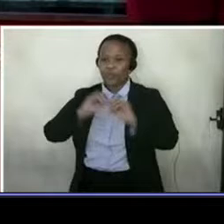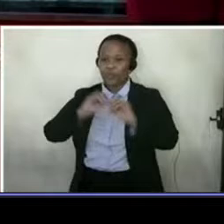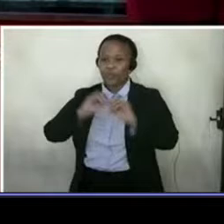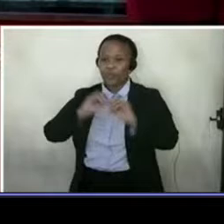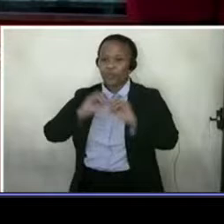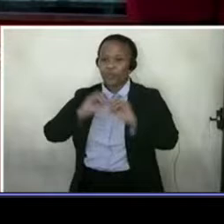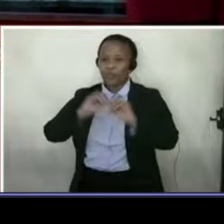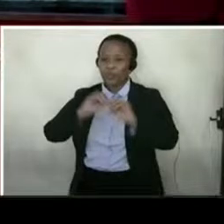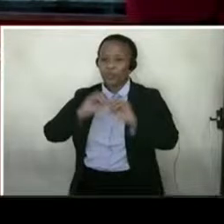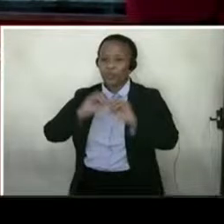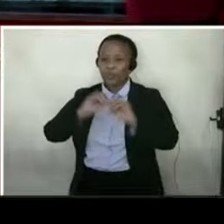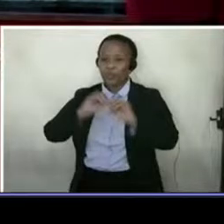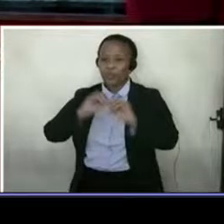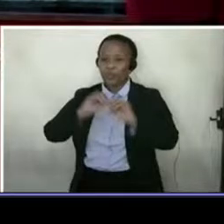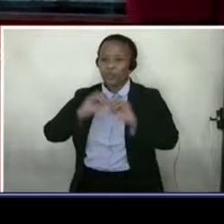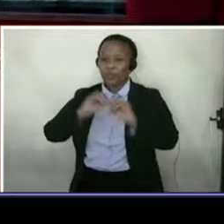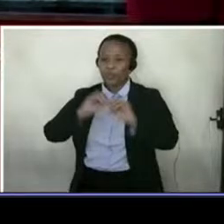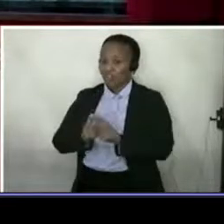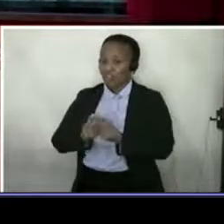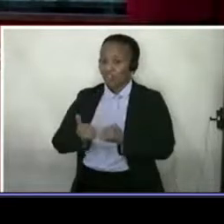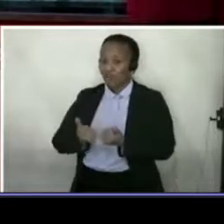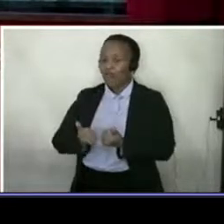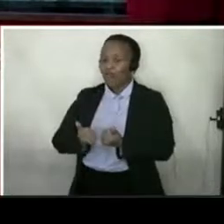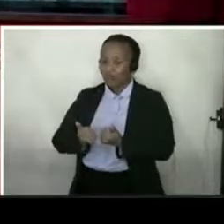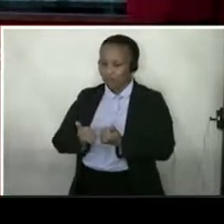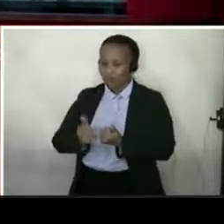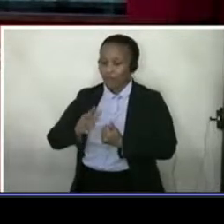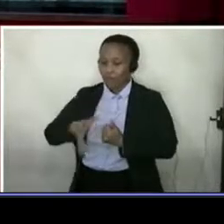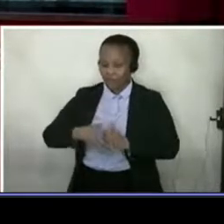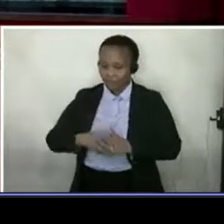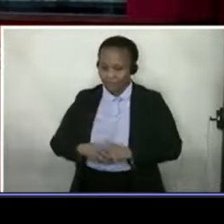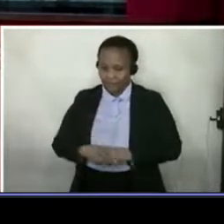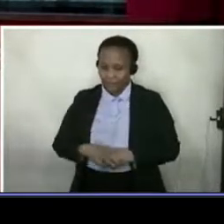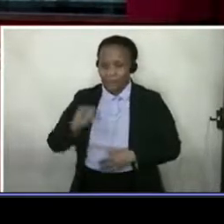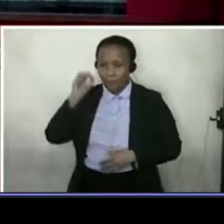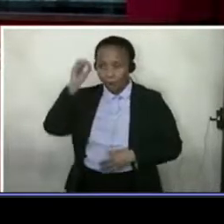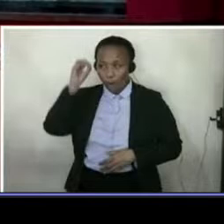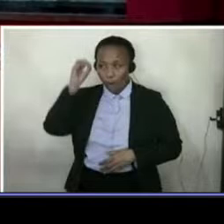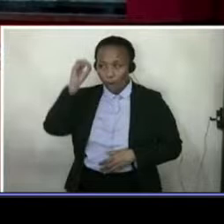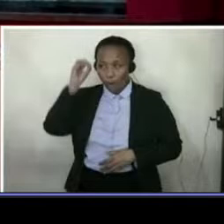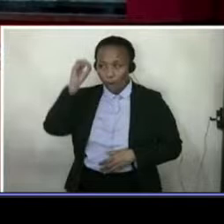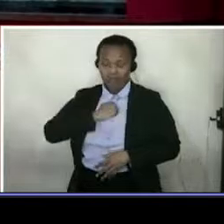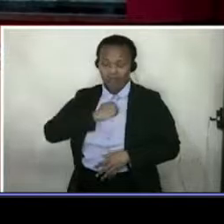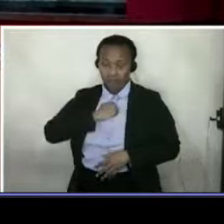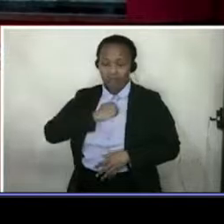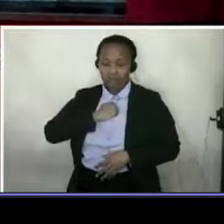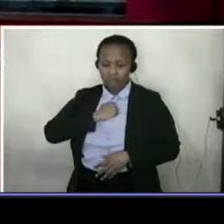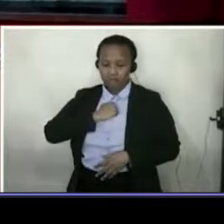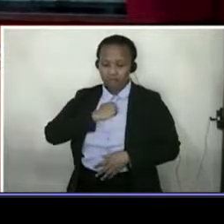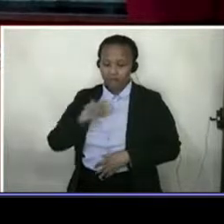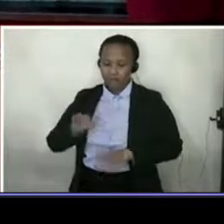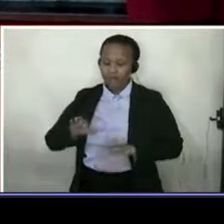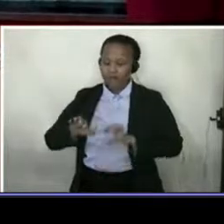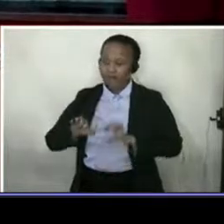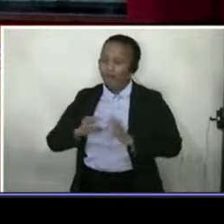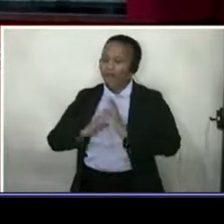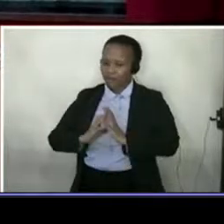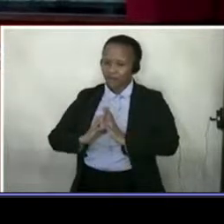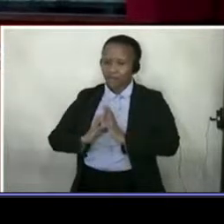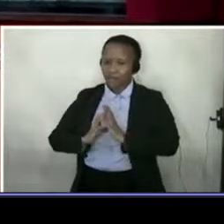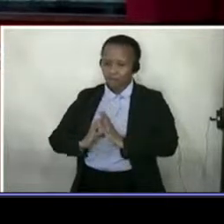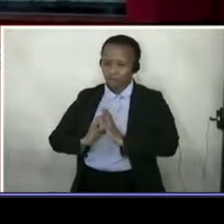it decisively. In my opinion, this is a perfect example of the lack of political